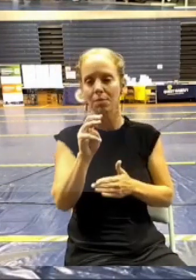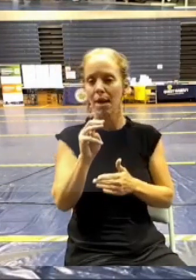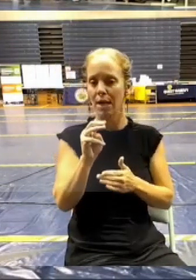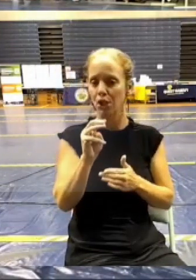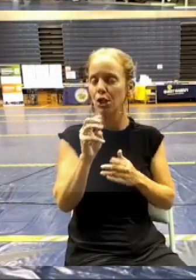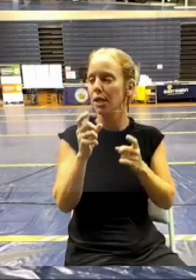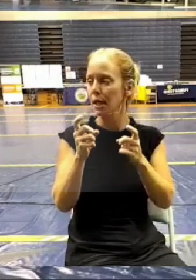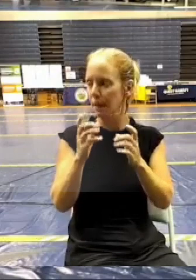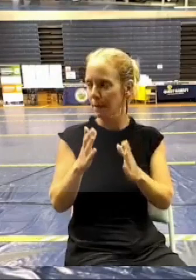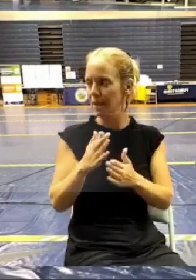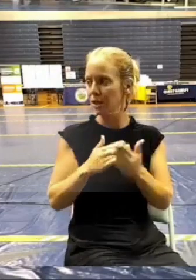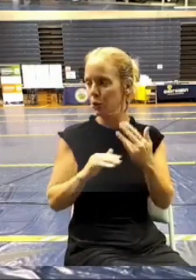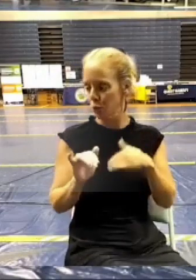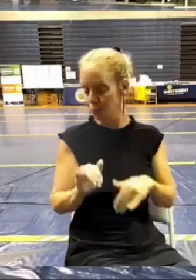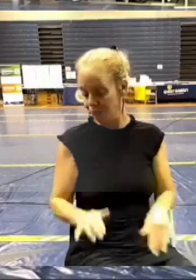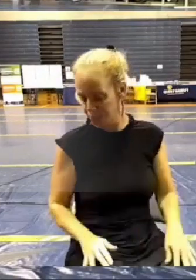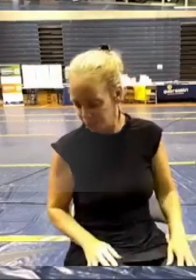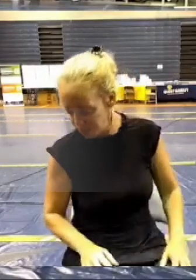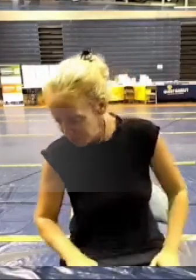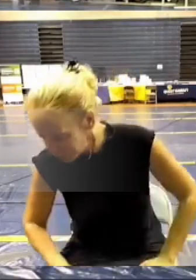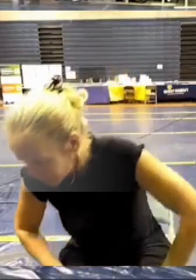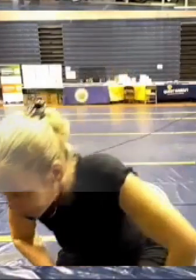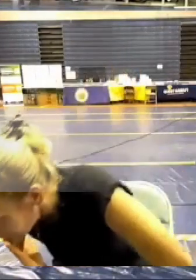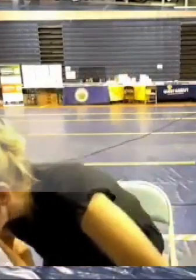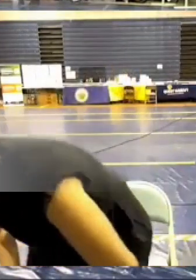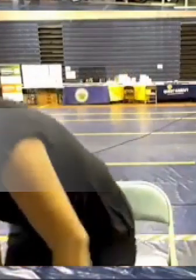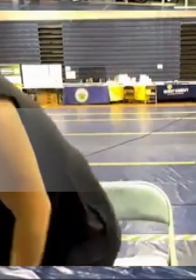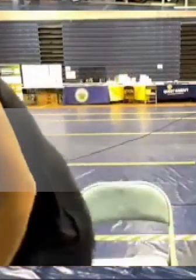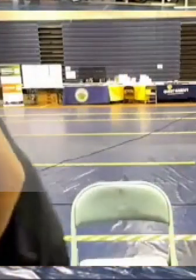piece. Thank you, Mayor.